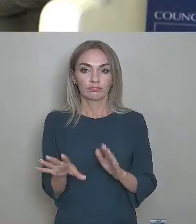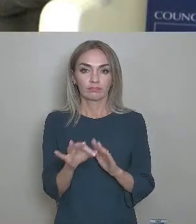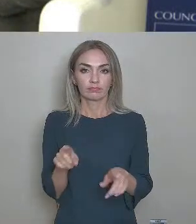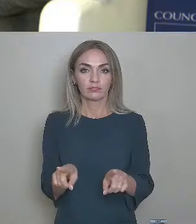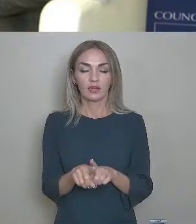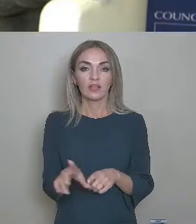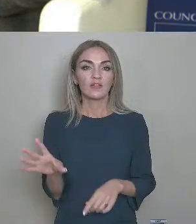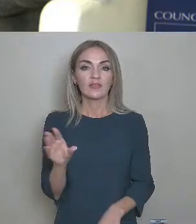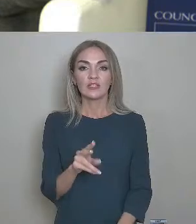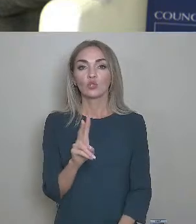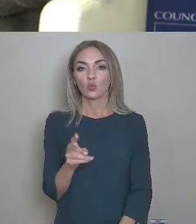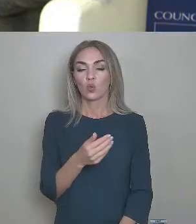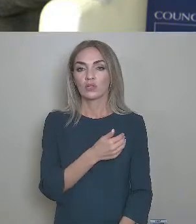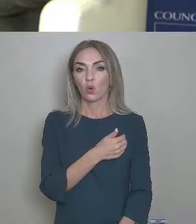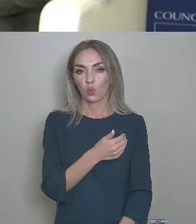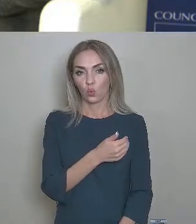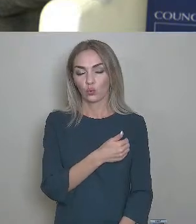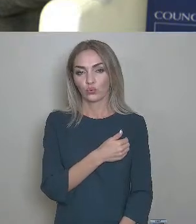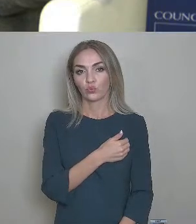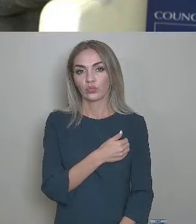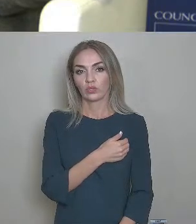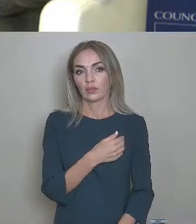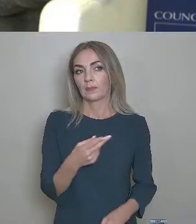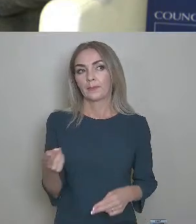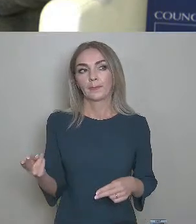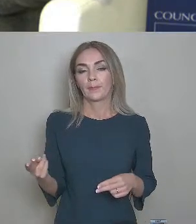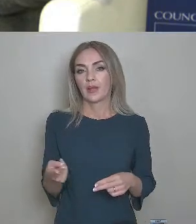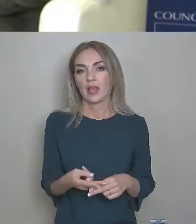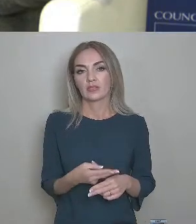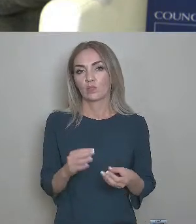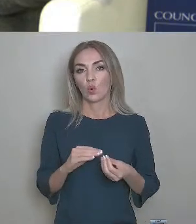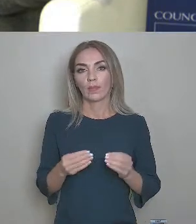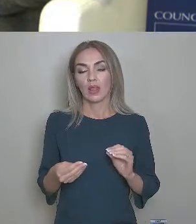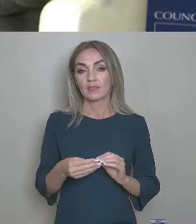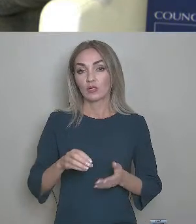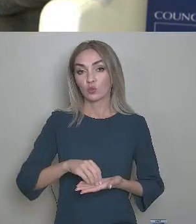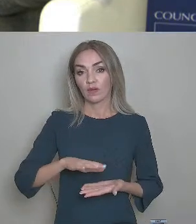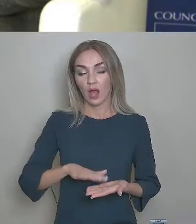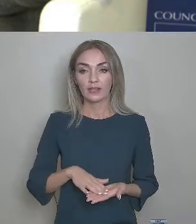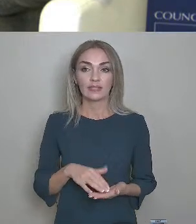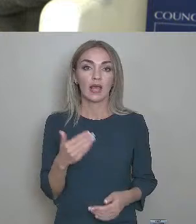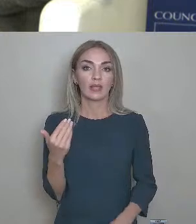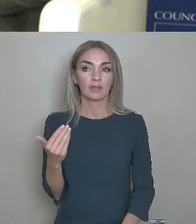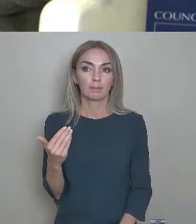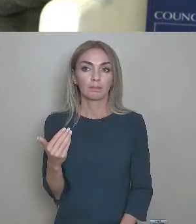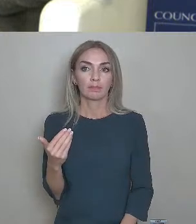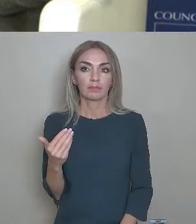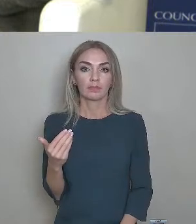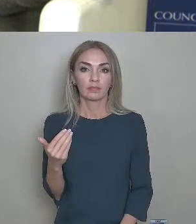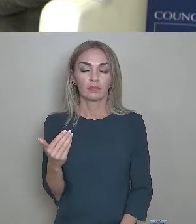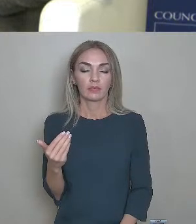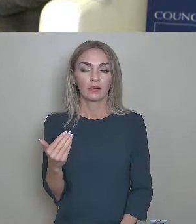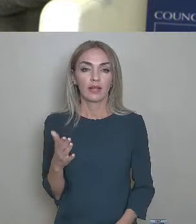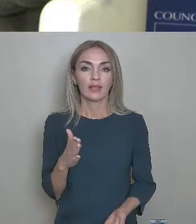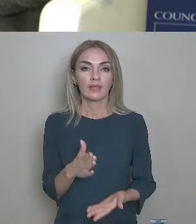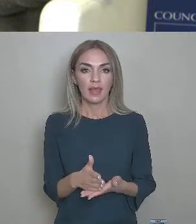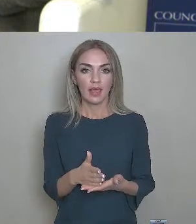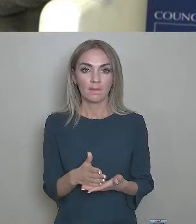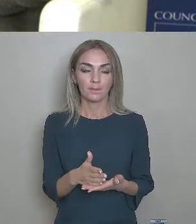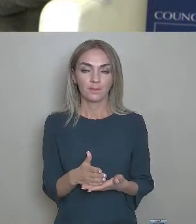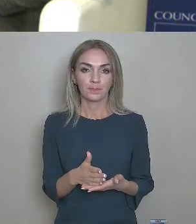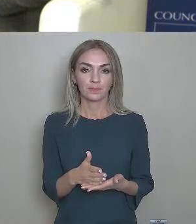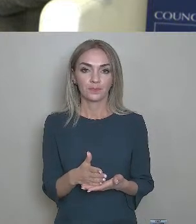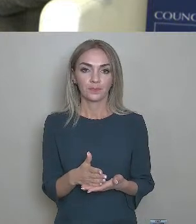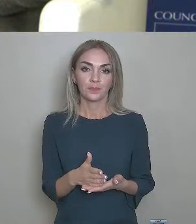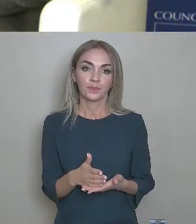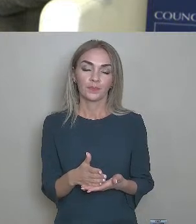is basically about the following. Everybody who wants to get registered without any issues would